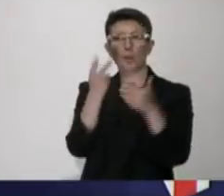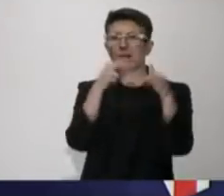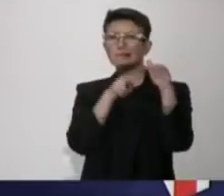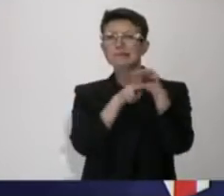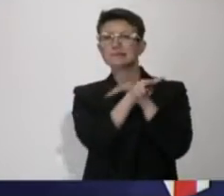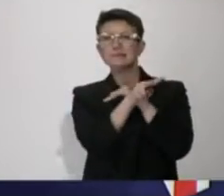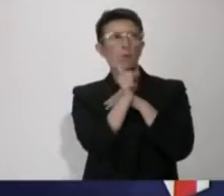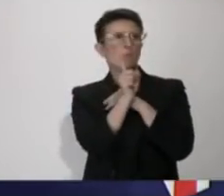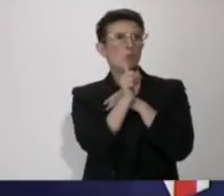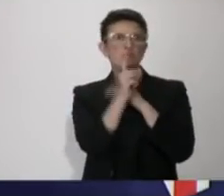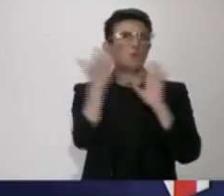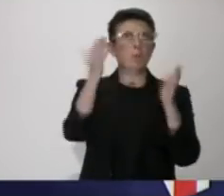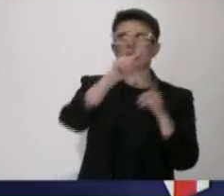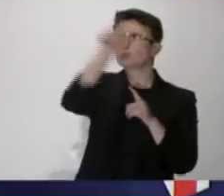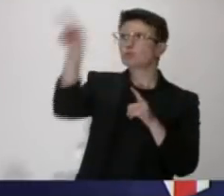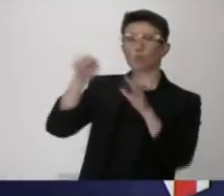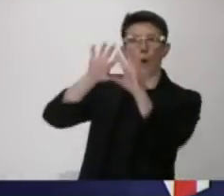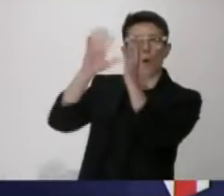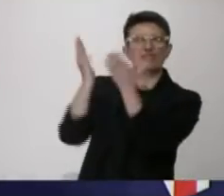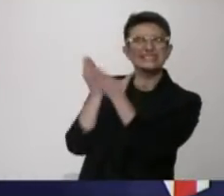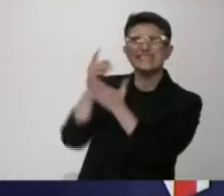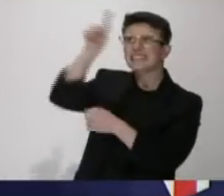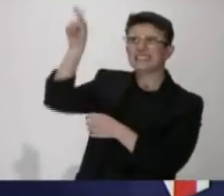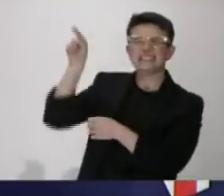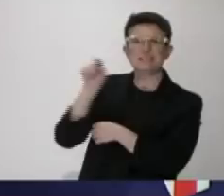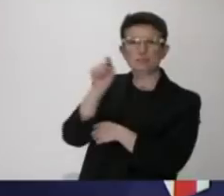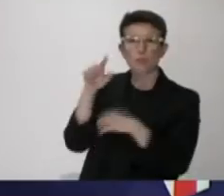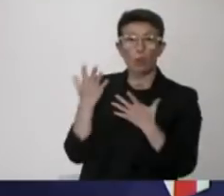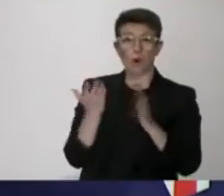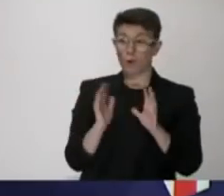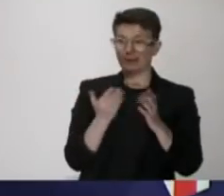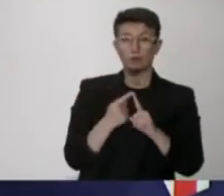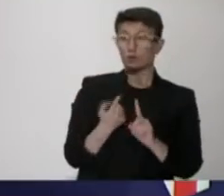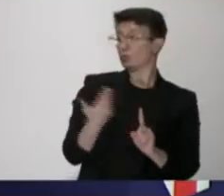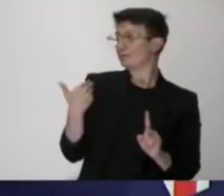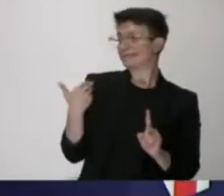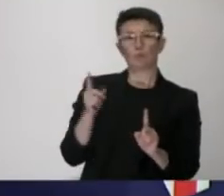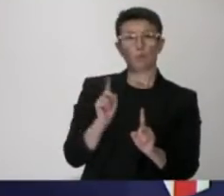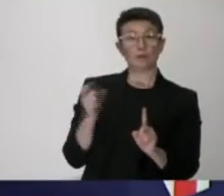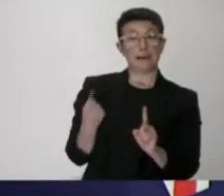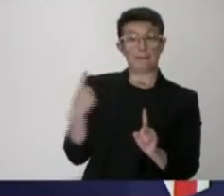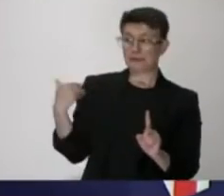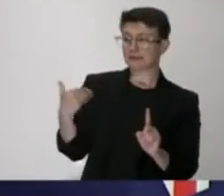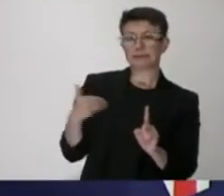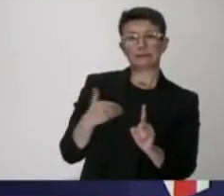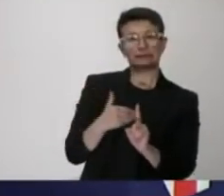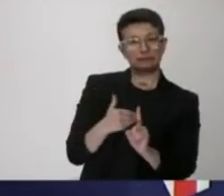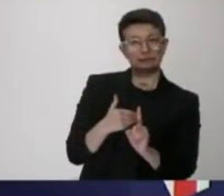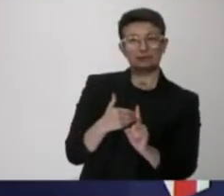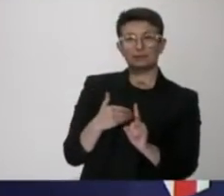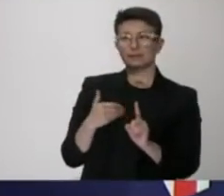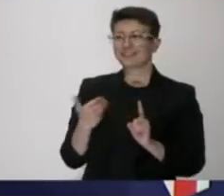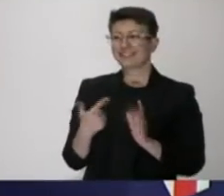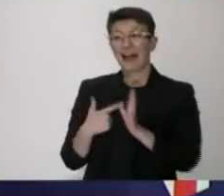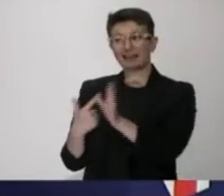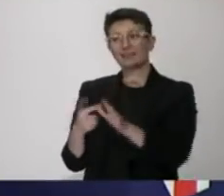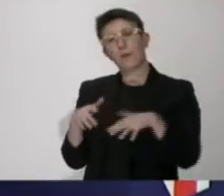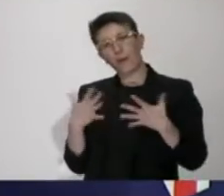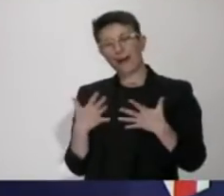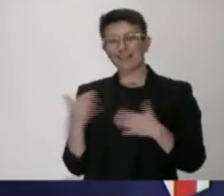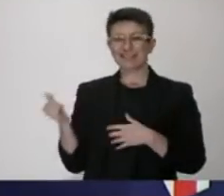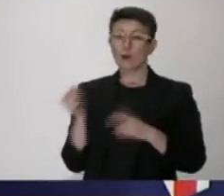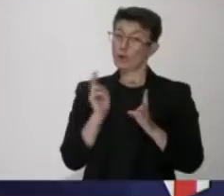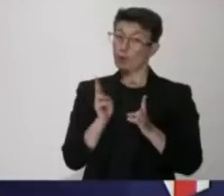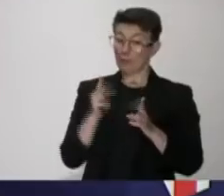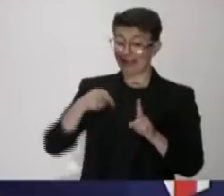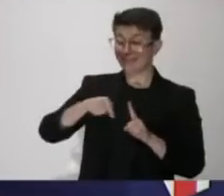or because of what's happened in the last couple of weeks here? Yeah, ironically, of course, we were going to be having the pre-election fiscal update this week, and that's now delayed.